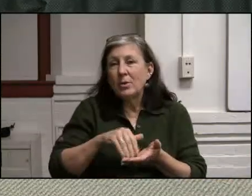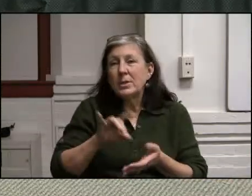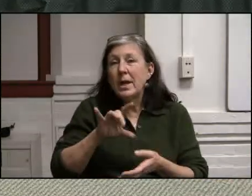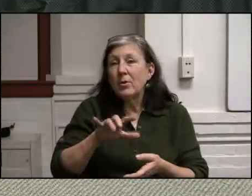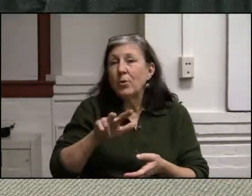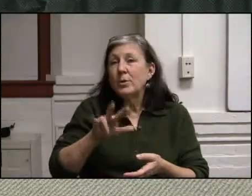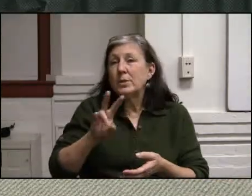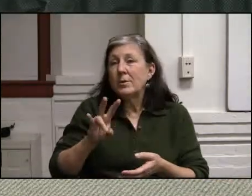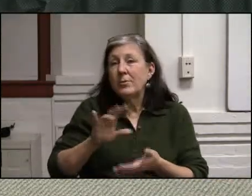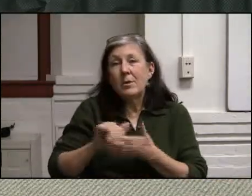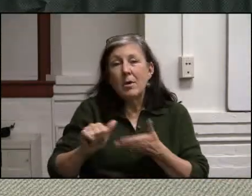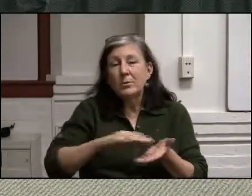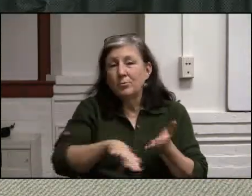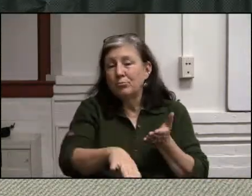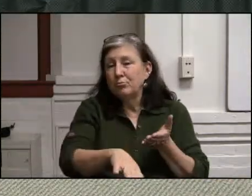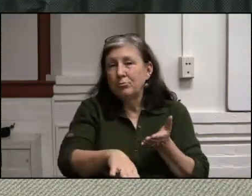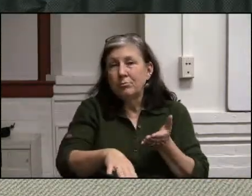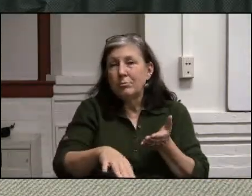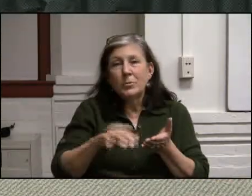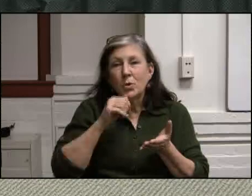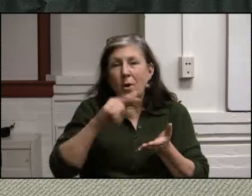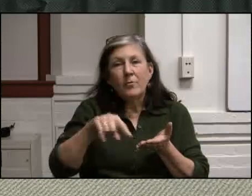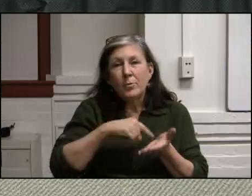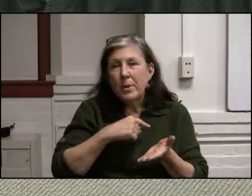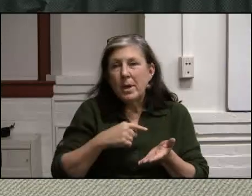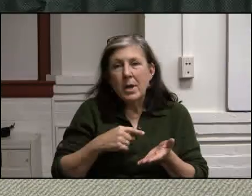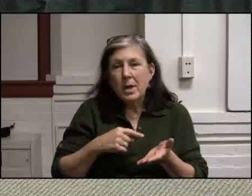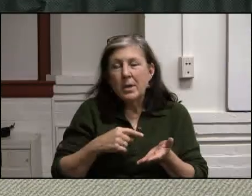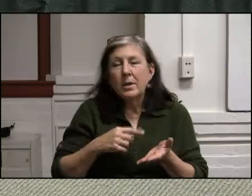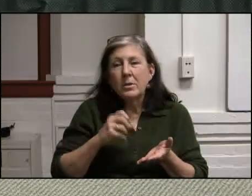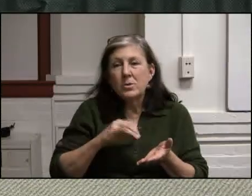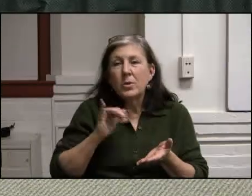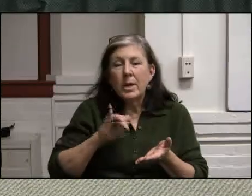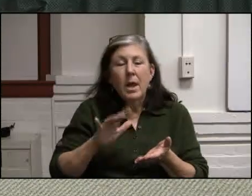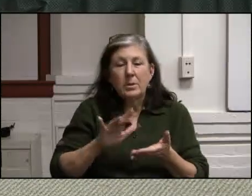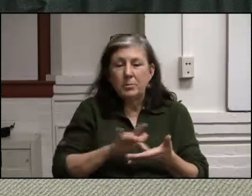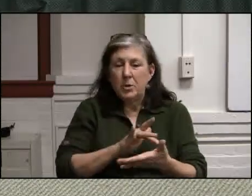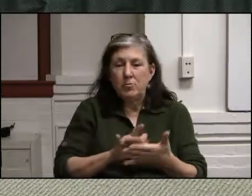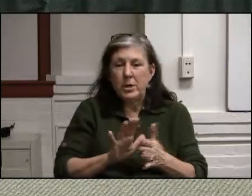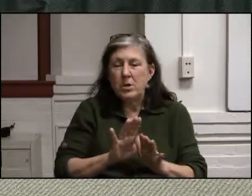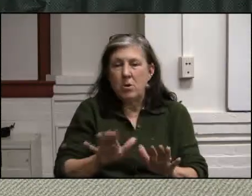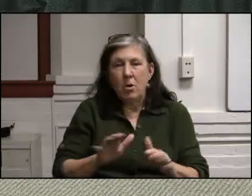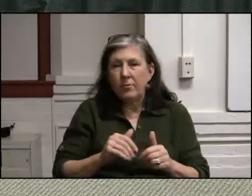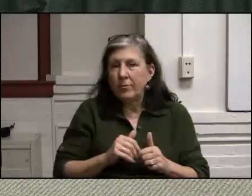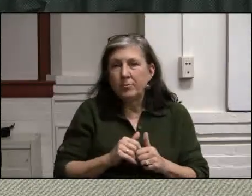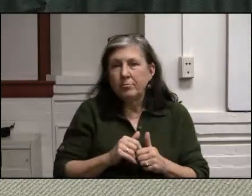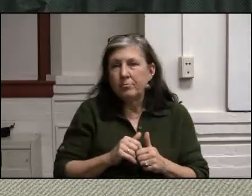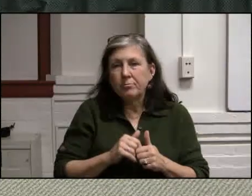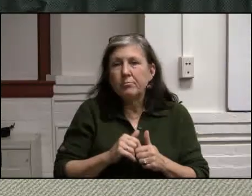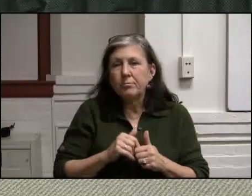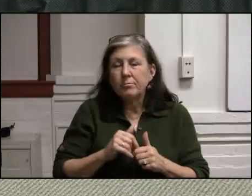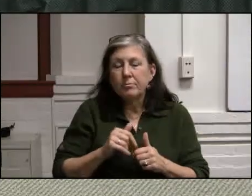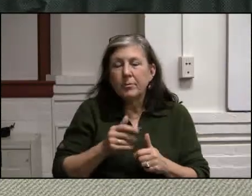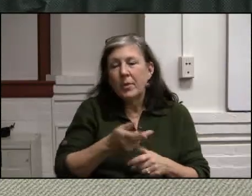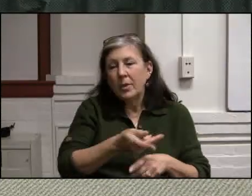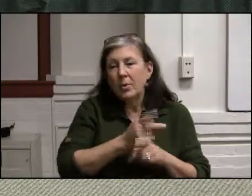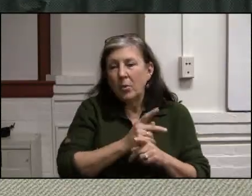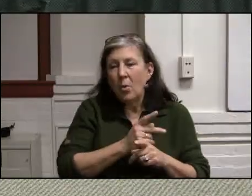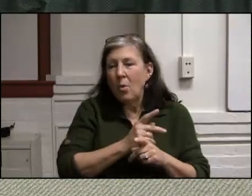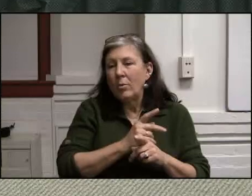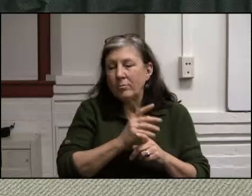$67,837 to the town, and so that has been written off the books. That loan balance has been written